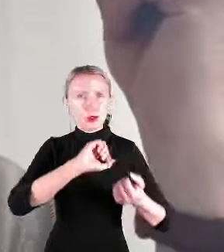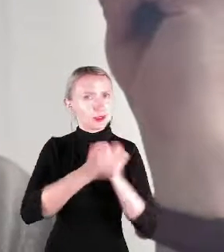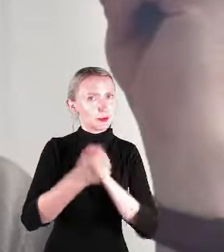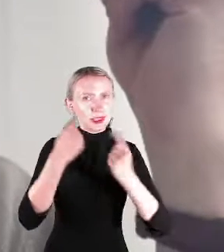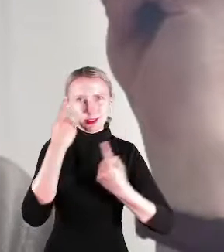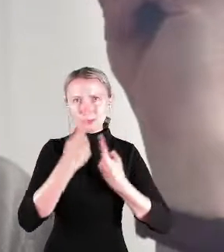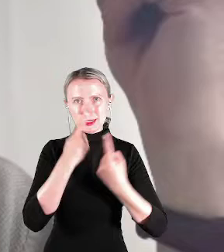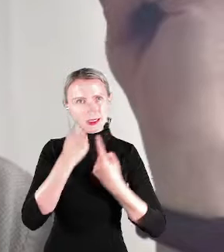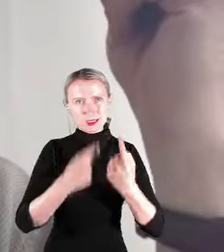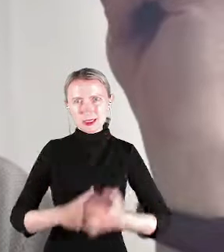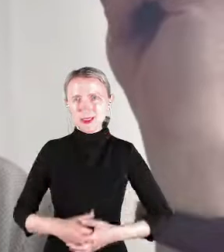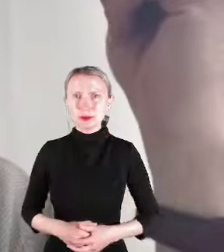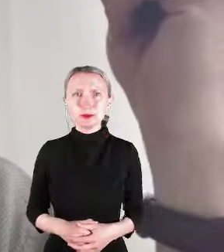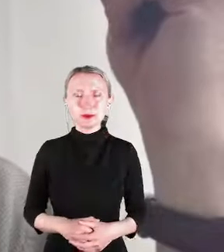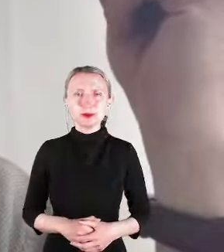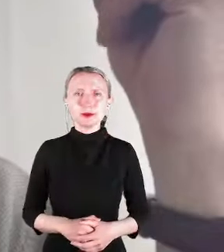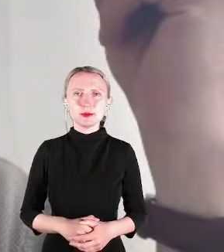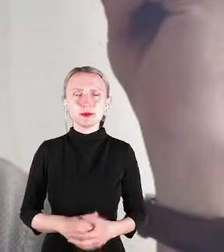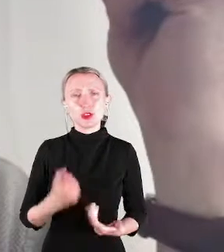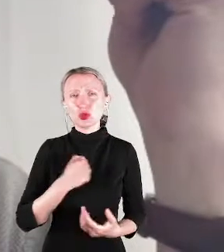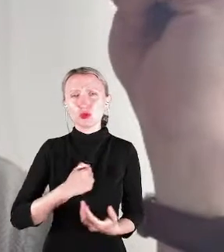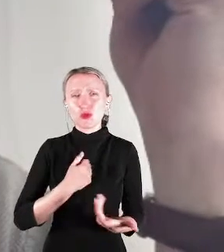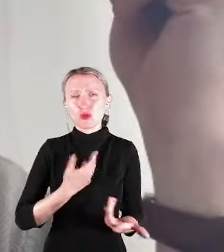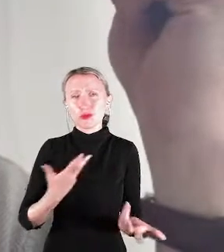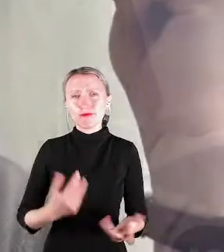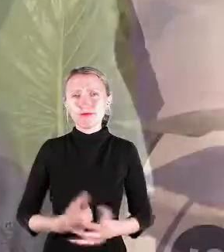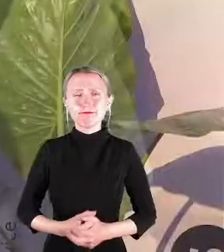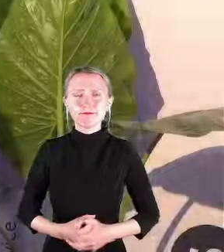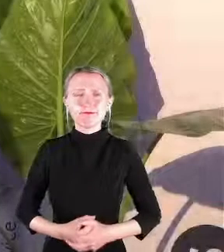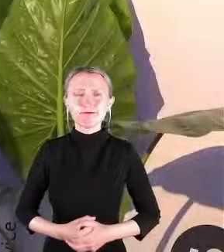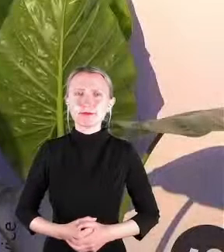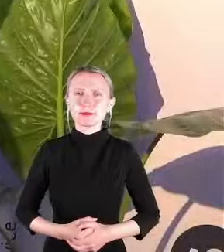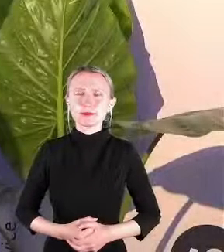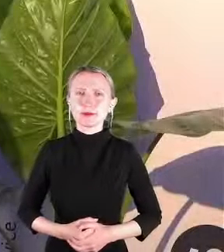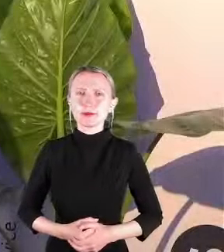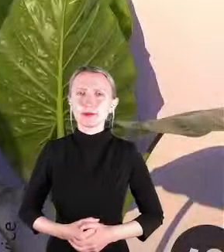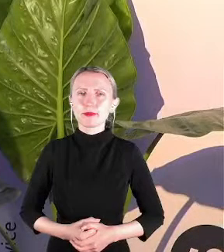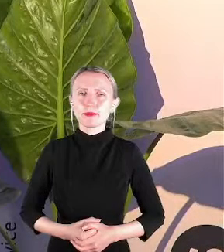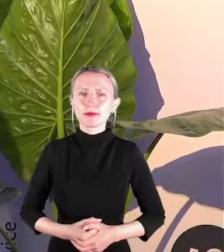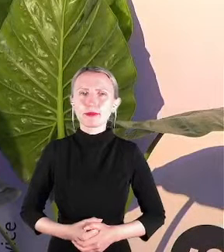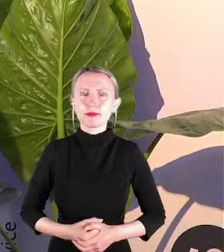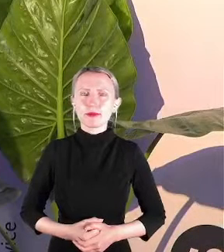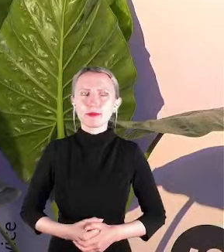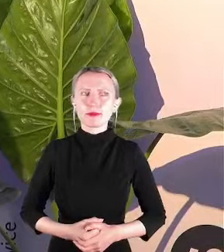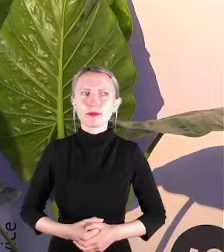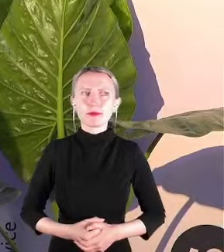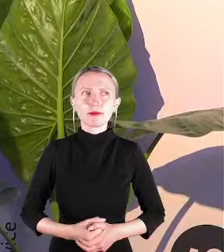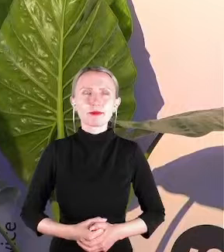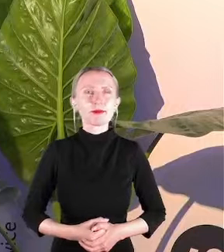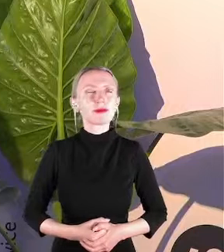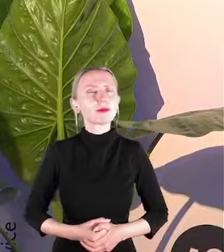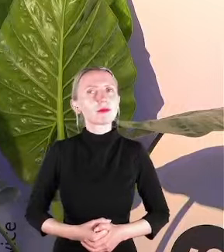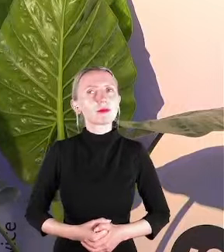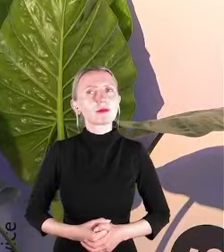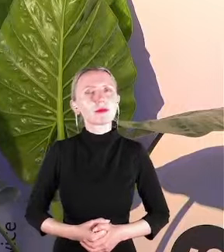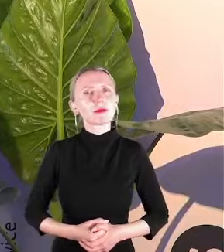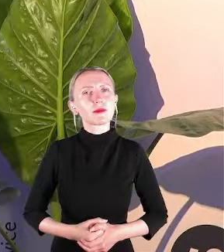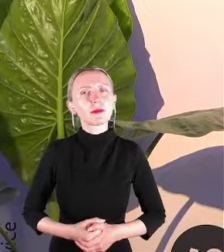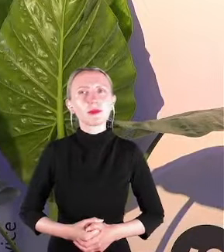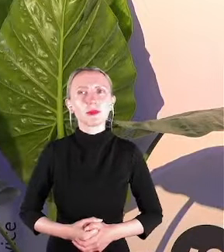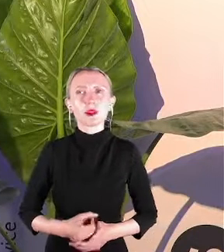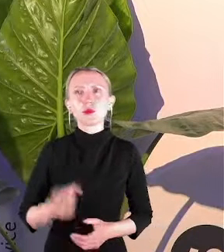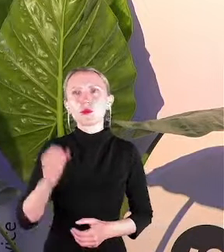yeah, that's sad, really. Are there any organizations, you know, like groups